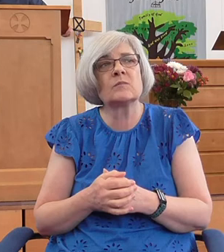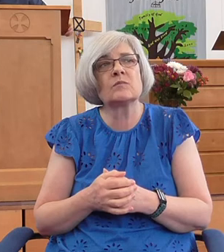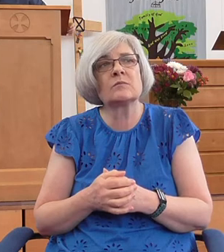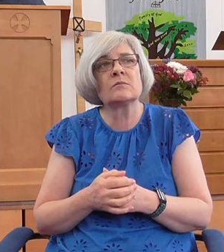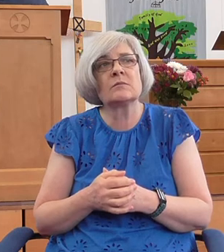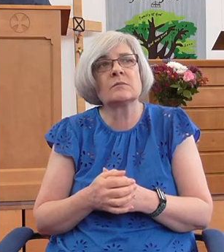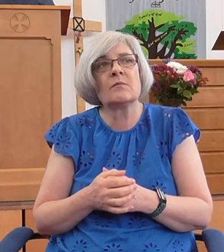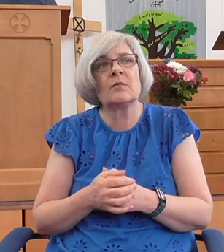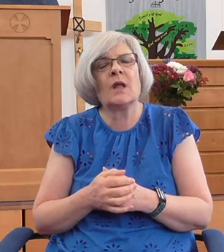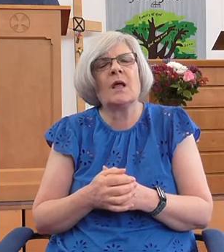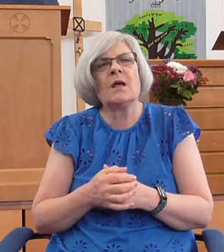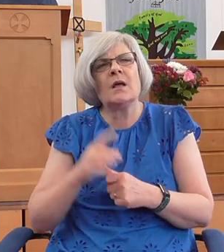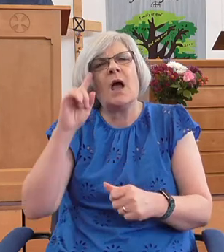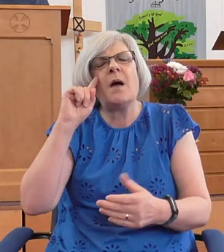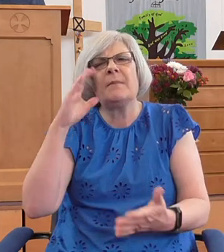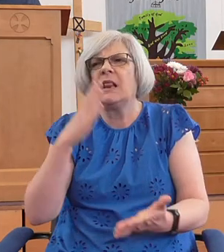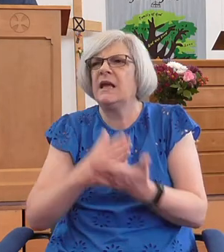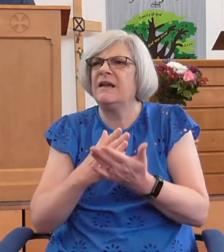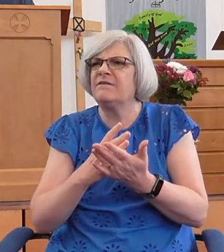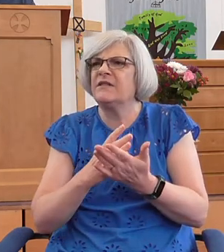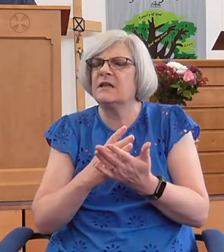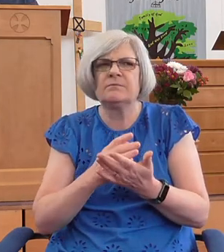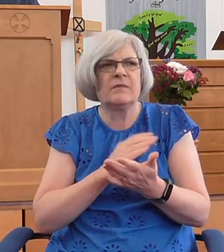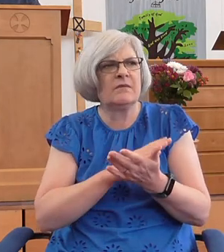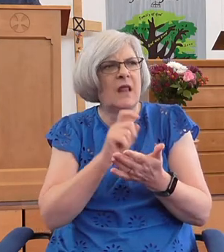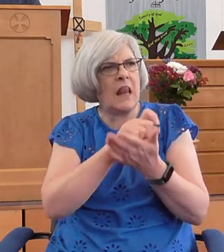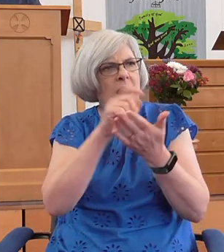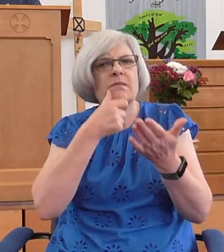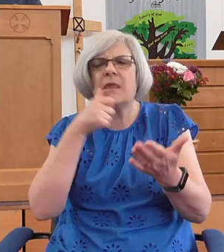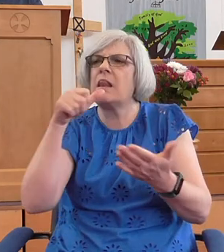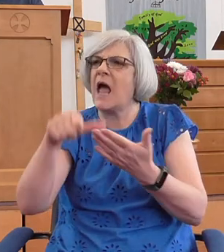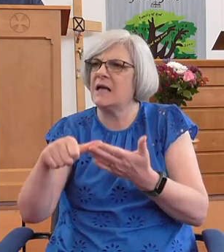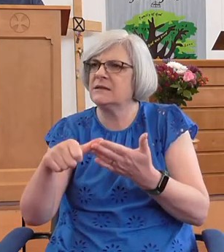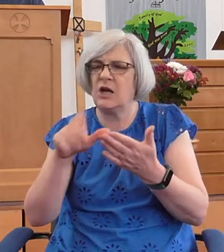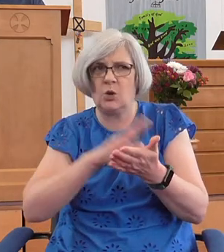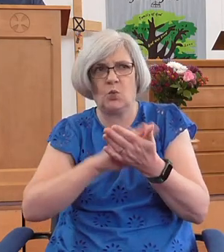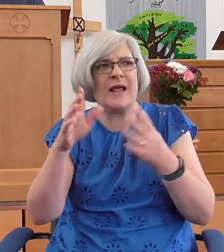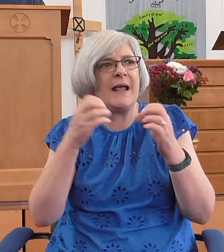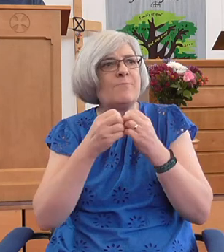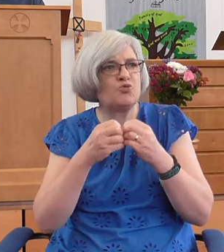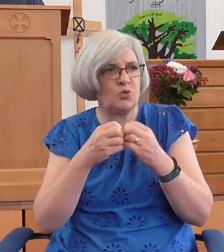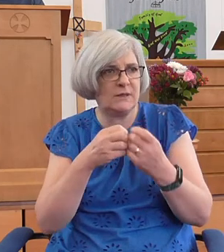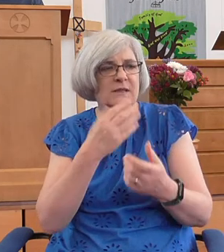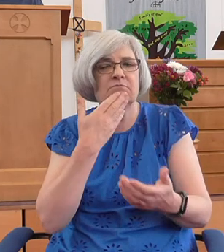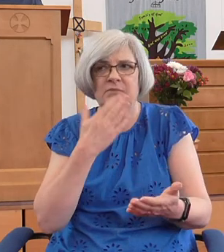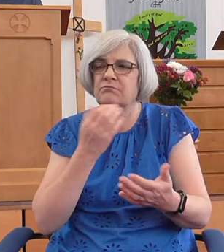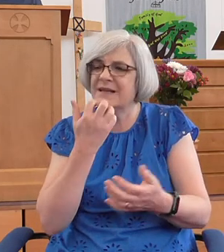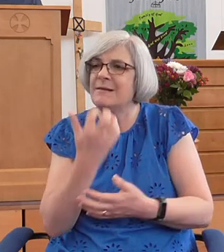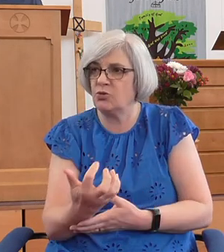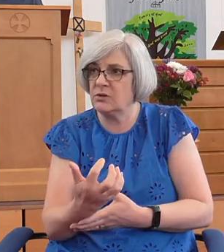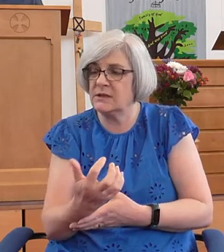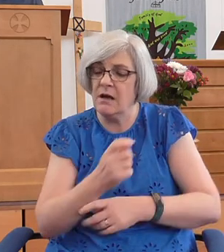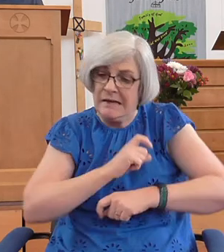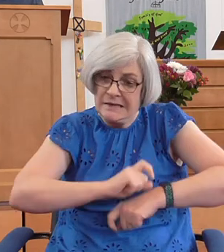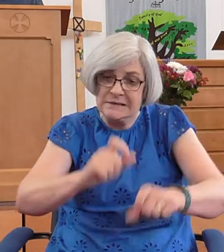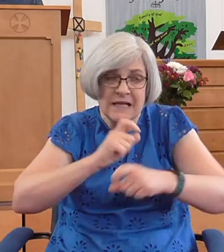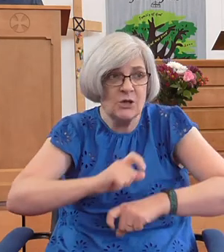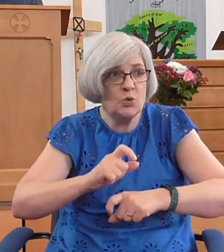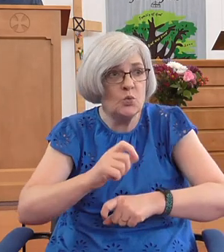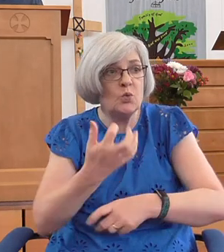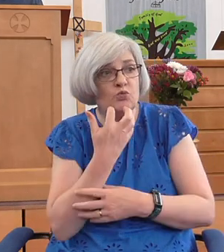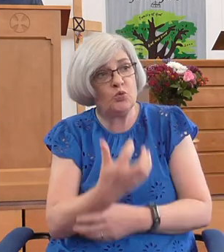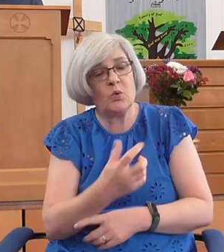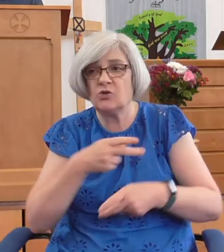It is believed that the letter to the Hebrews was written for people who maintained their Jewish ways whilst attracted to